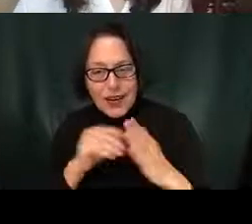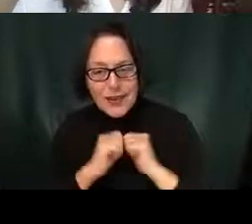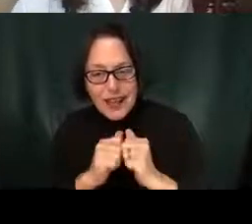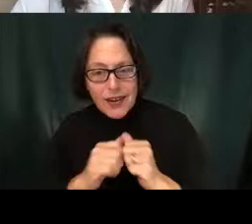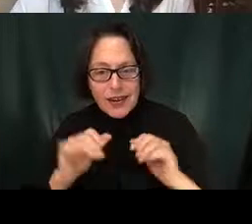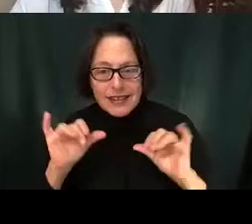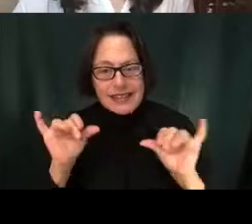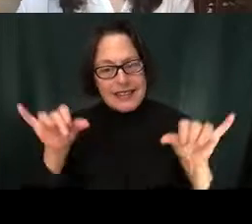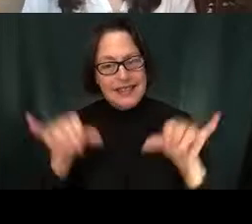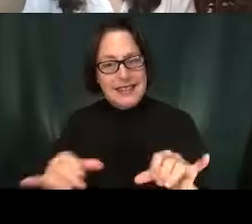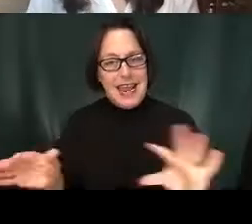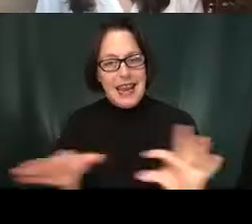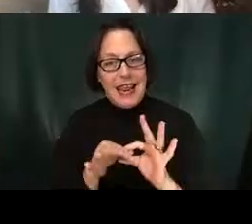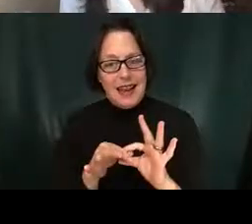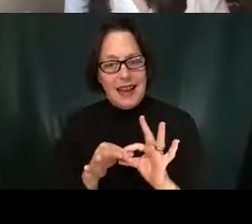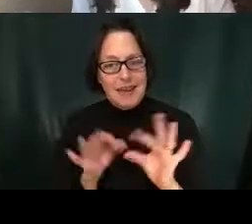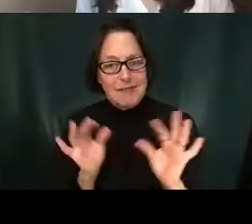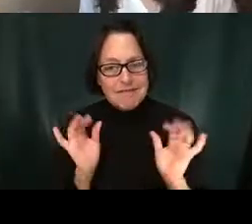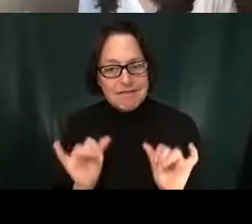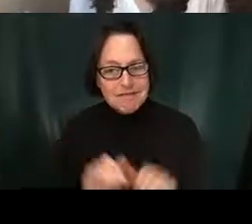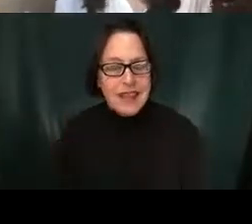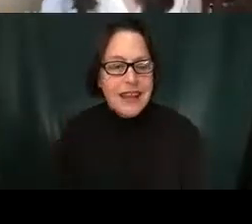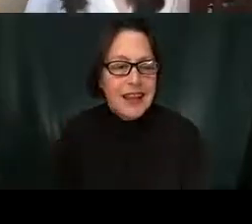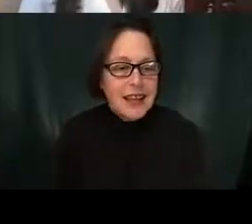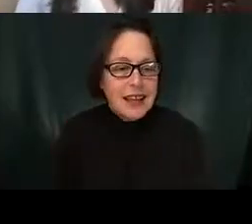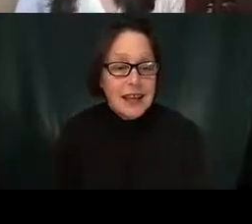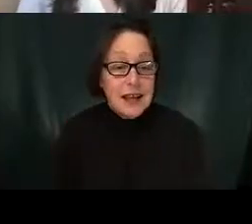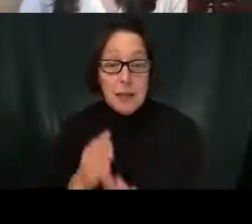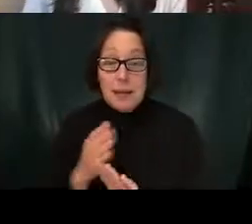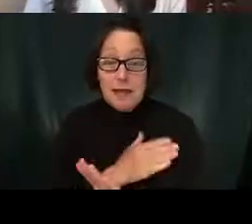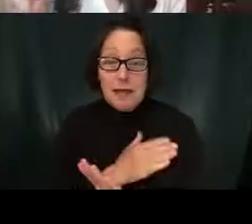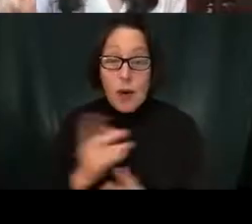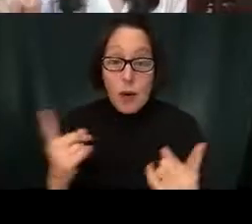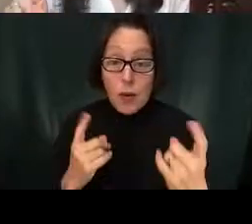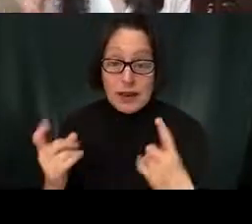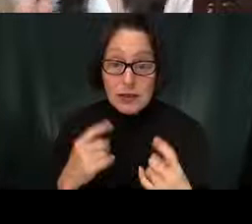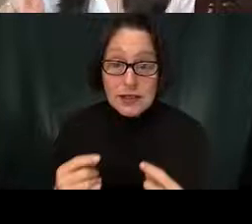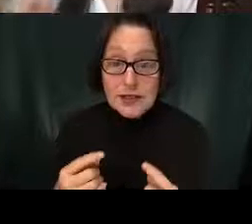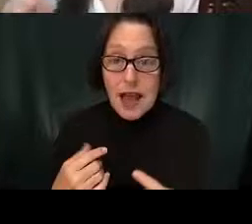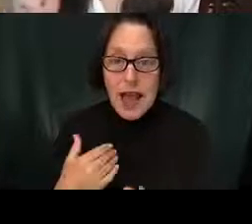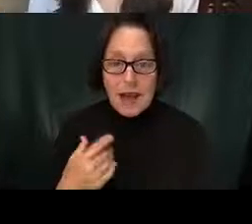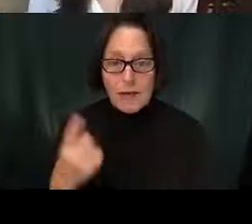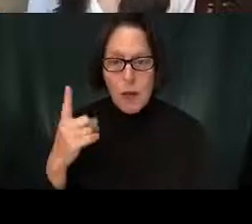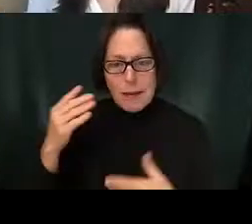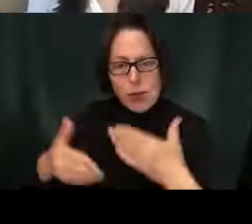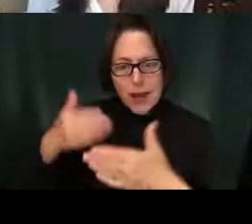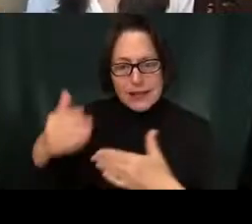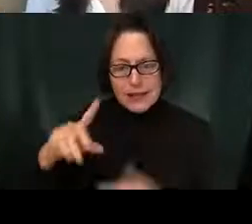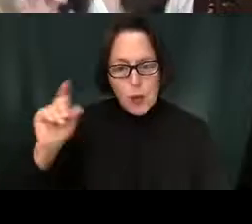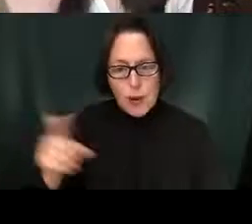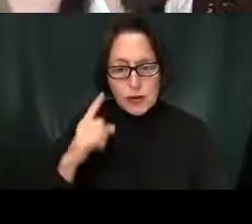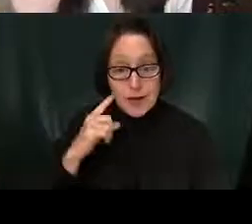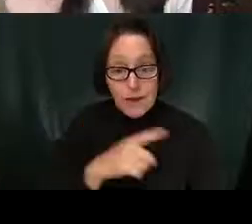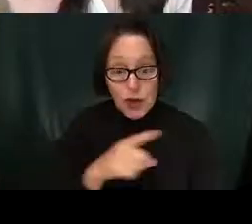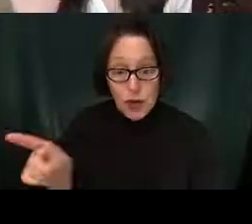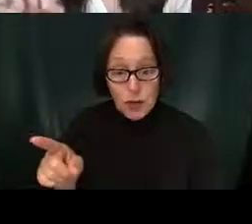well. So before we move into questions though, I have a process question for you.